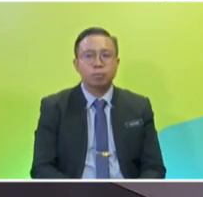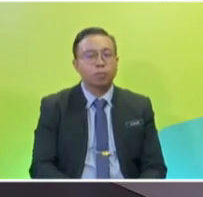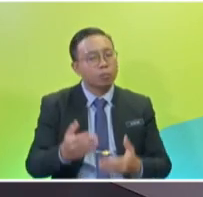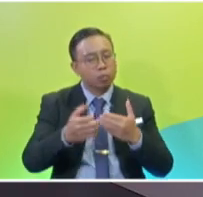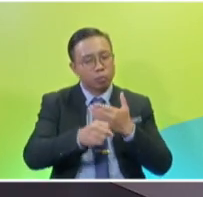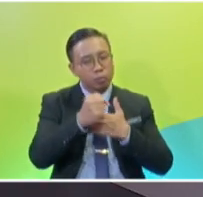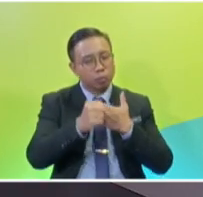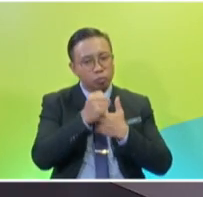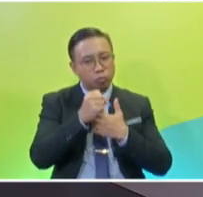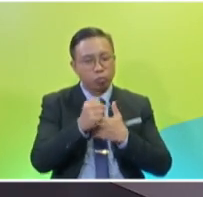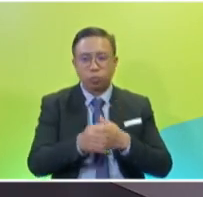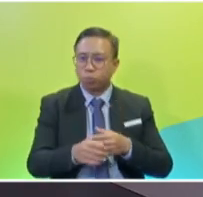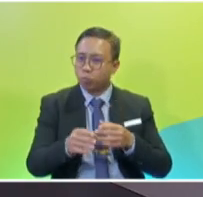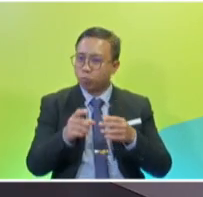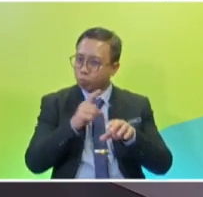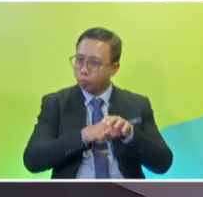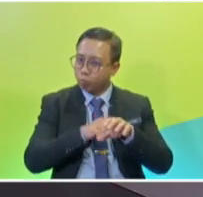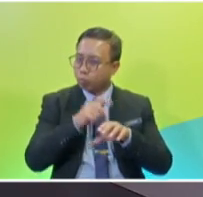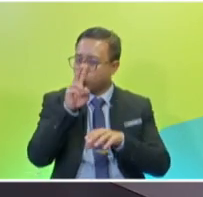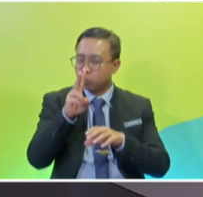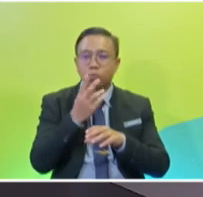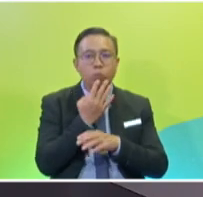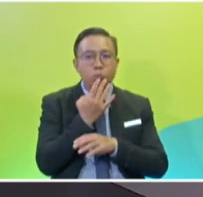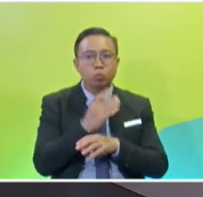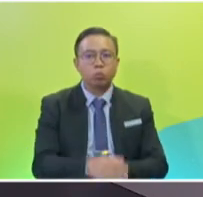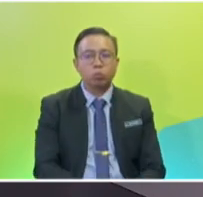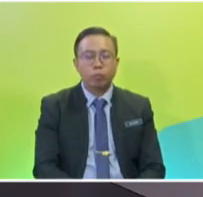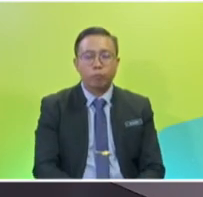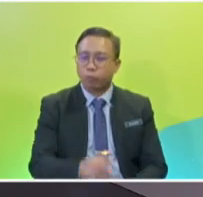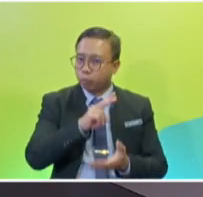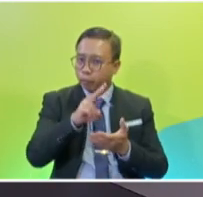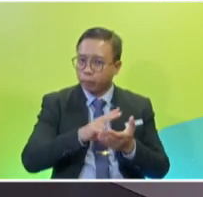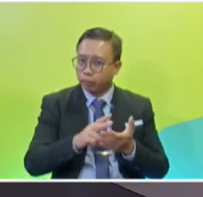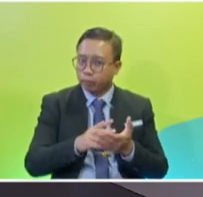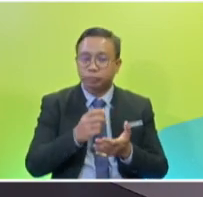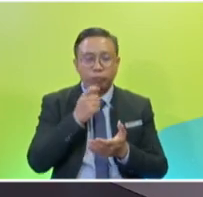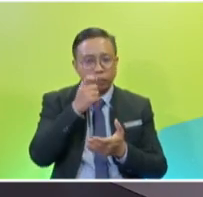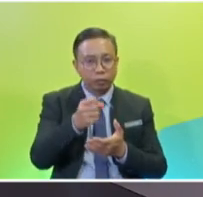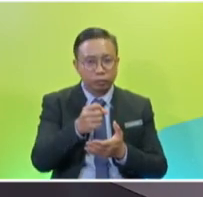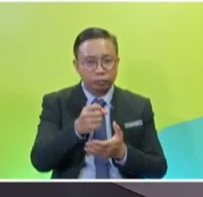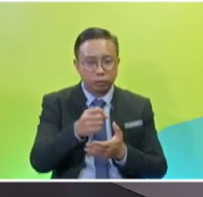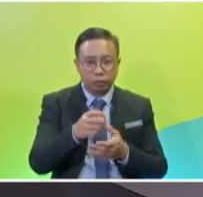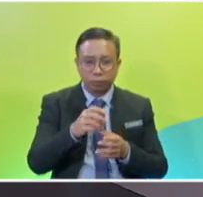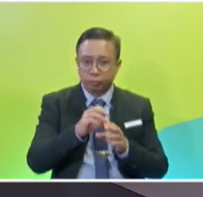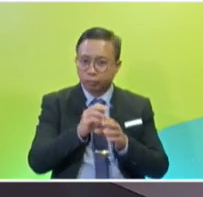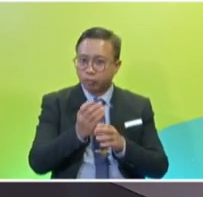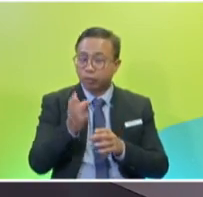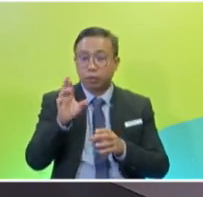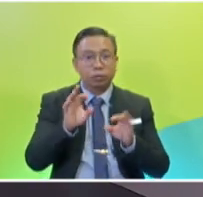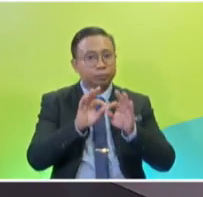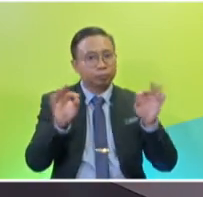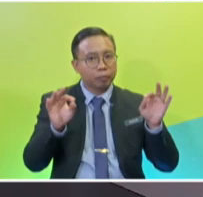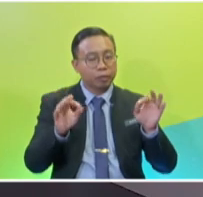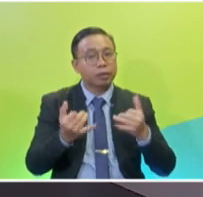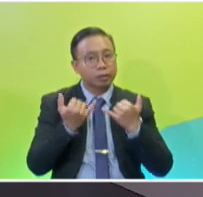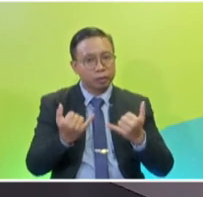simple situation with only two colors and just read out their sentences. But this time, they have to show